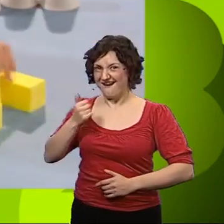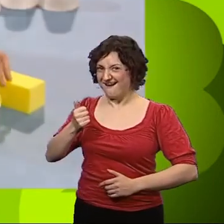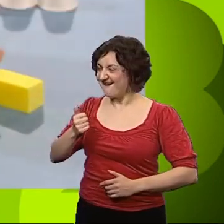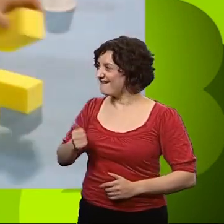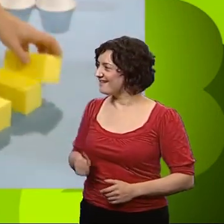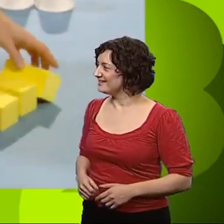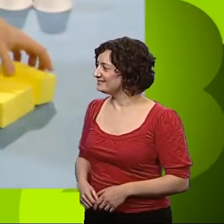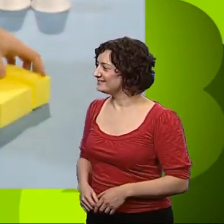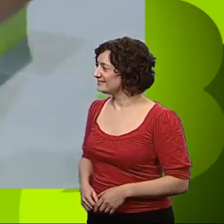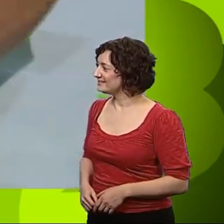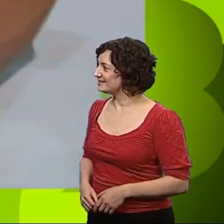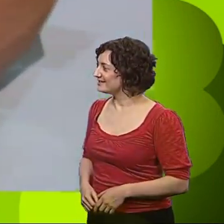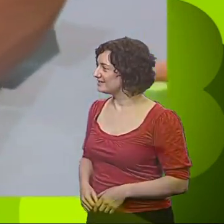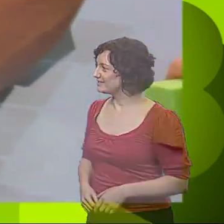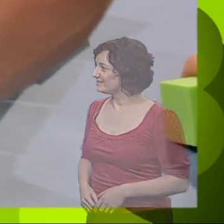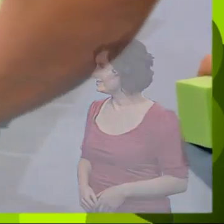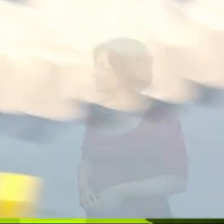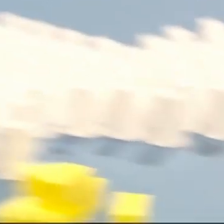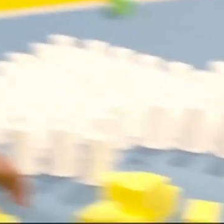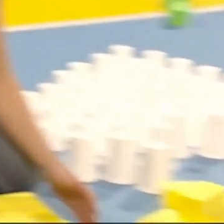For you.